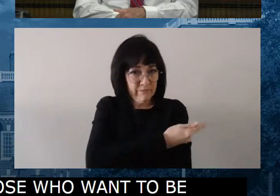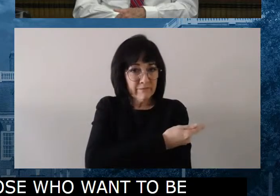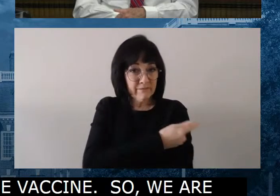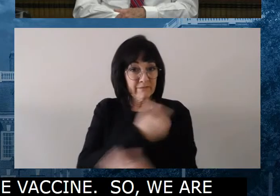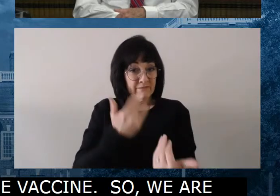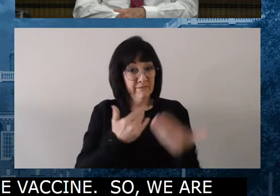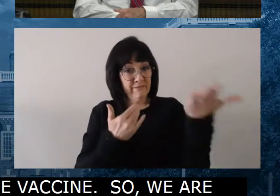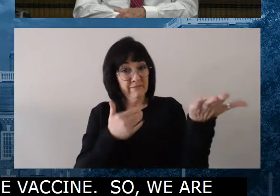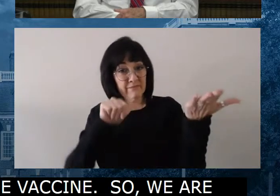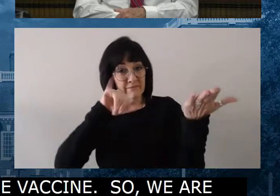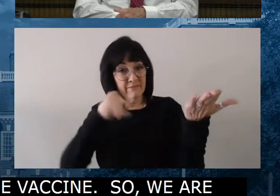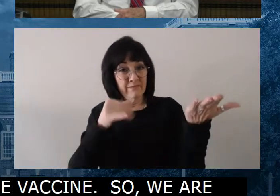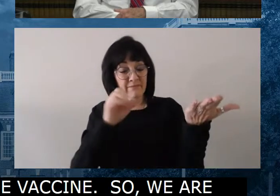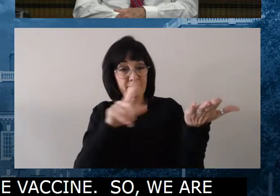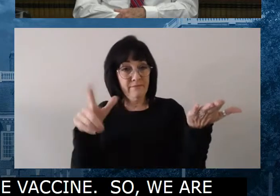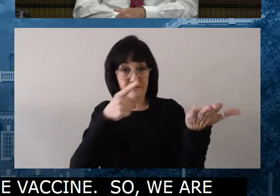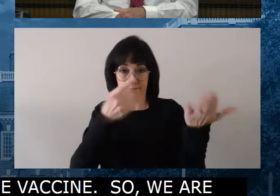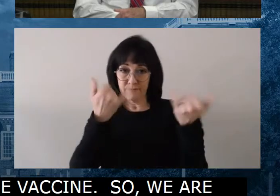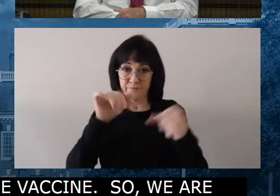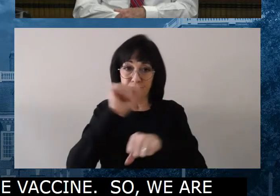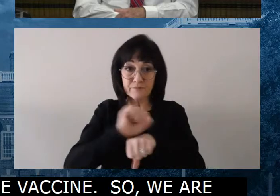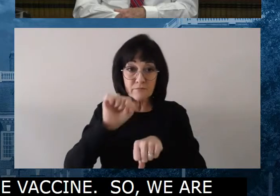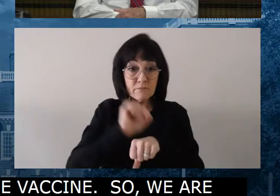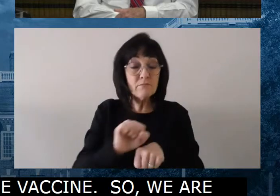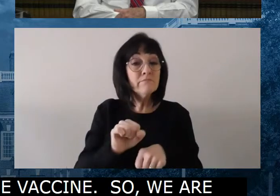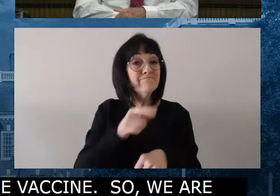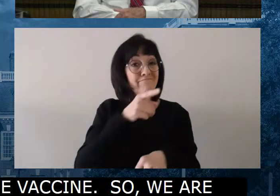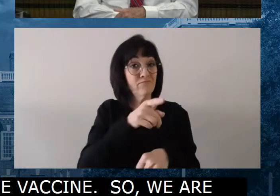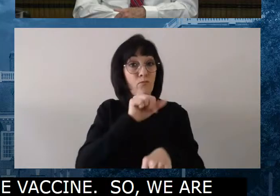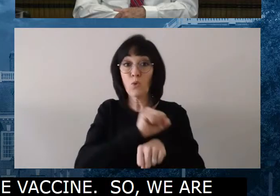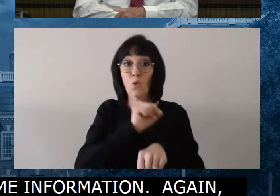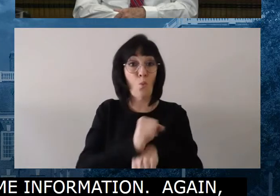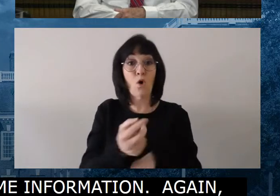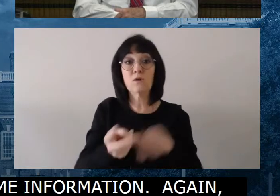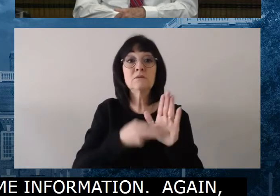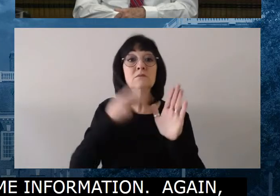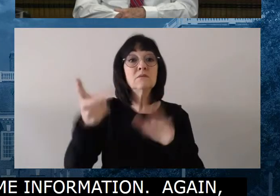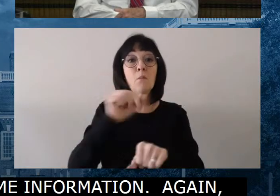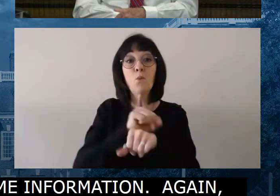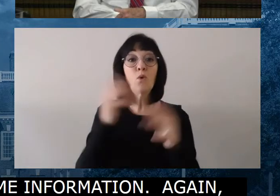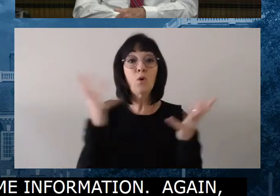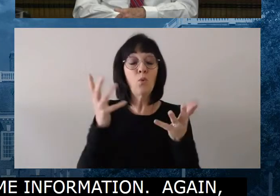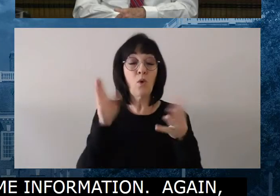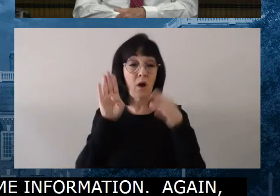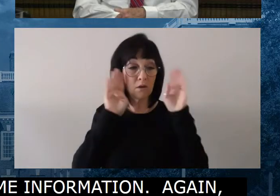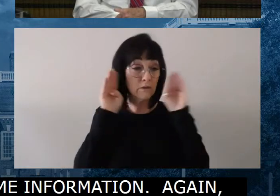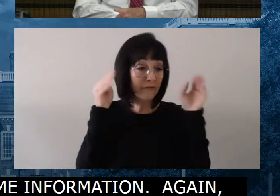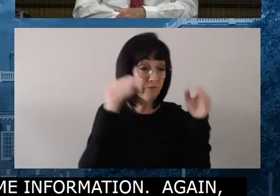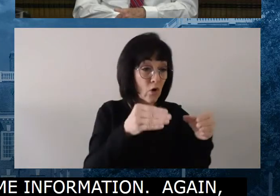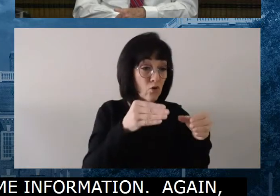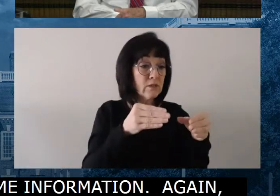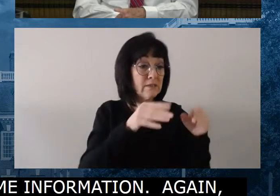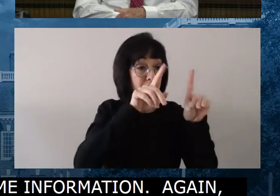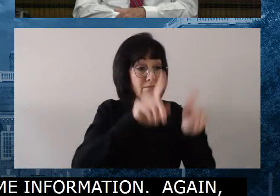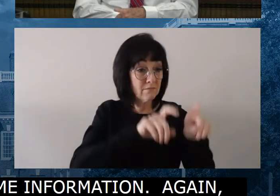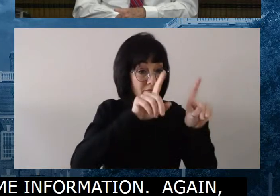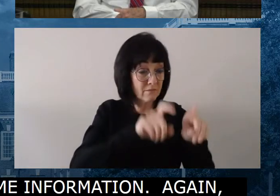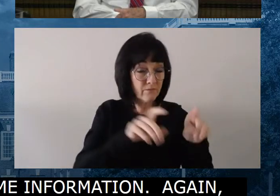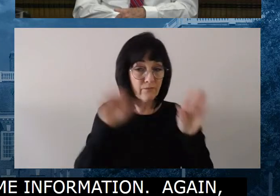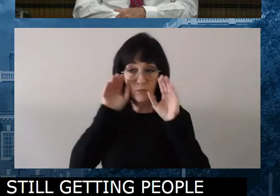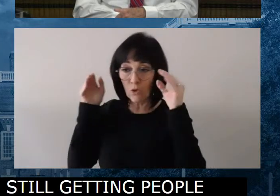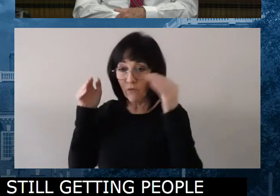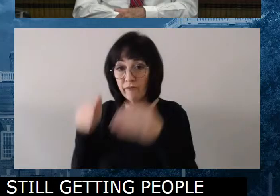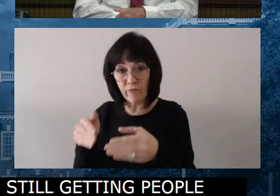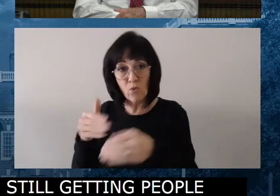fronts, still getting people tested. It's tailed off a little bit, but we're still getting numbers